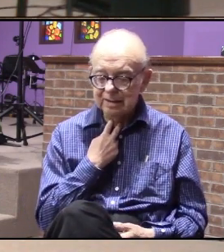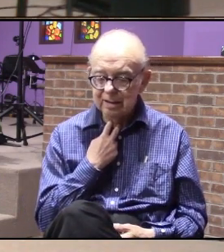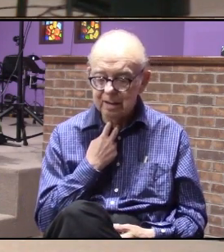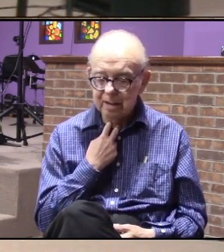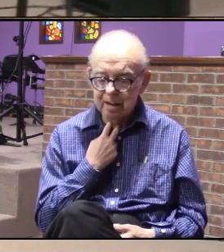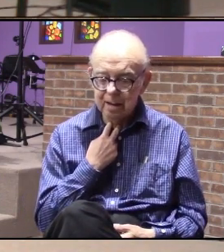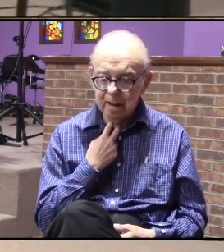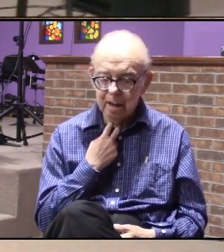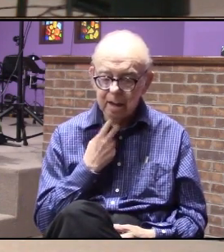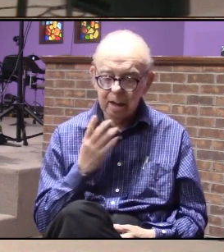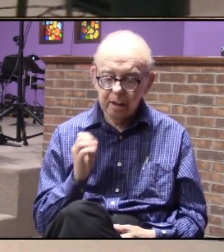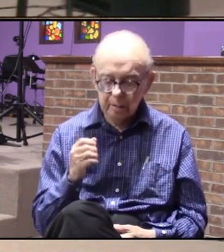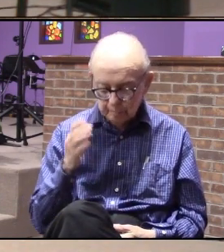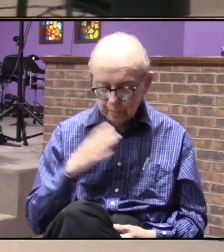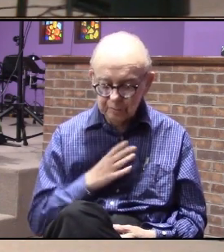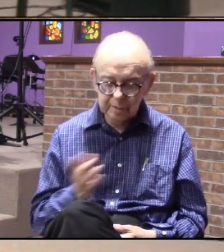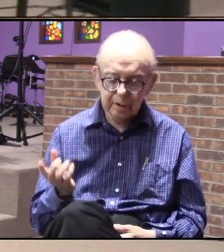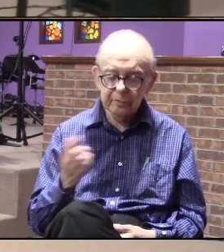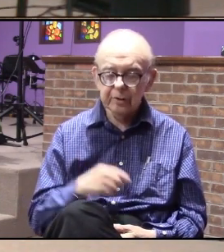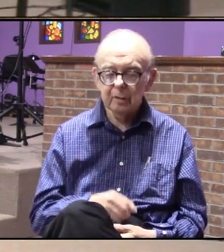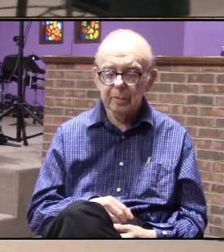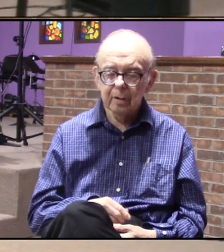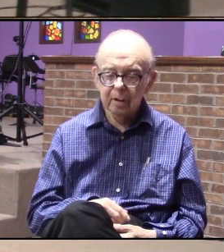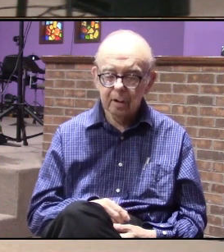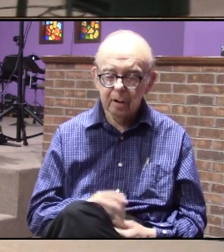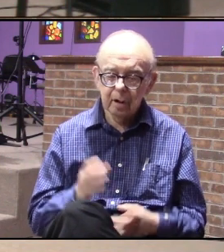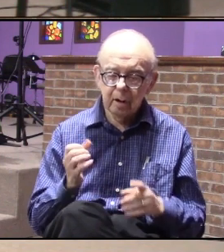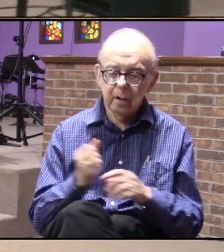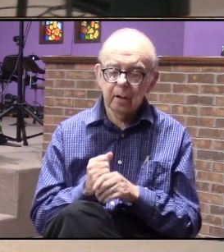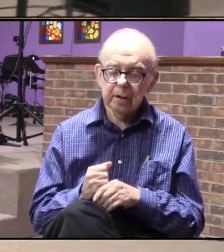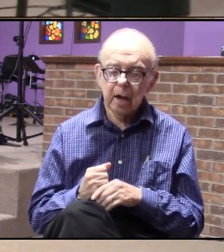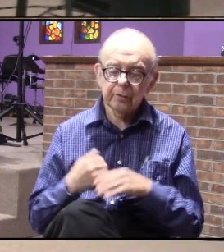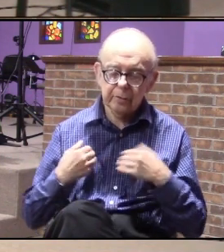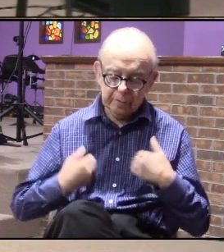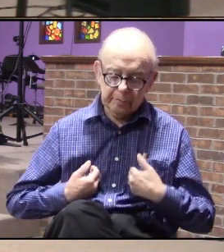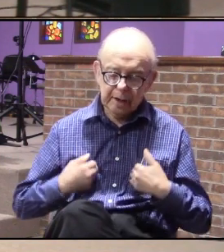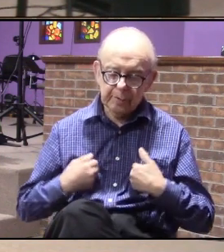The bushman comes up, captures the baboon.